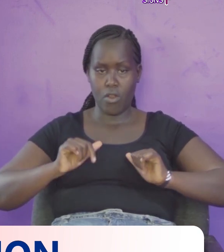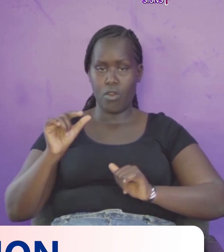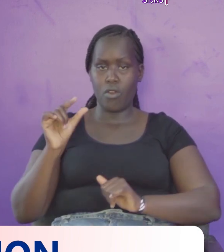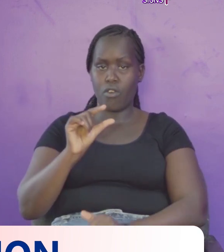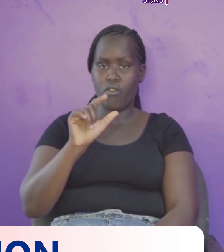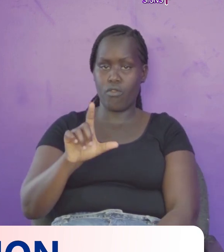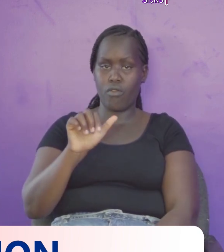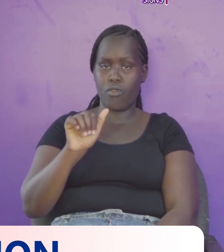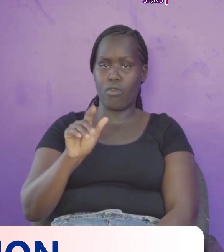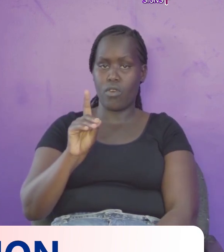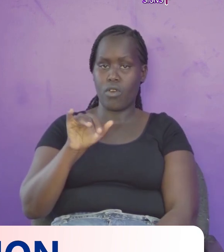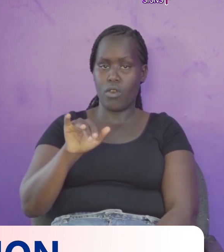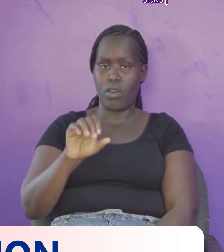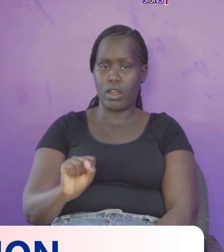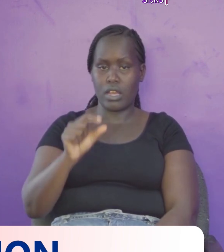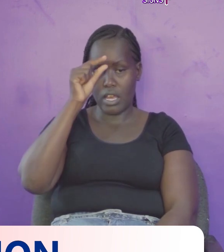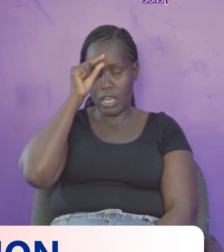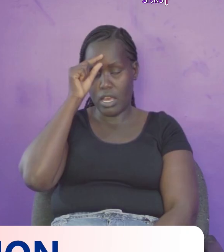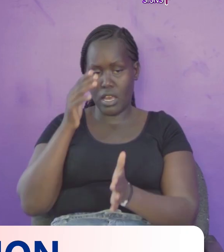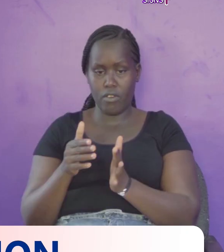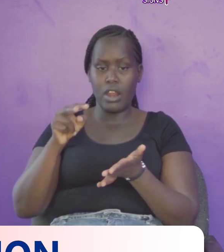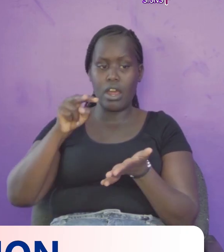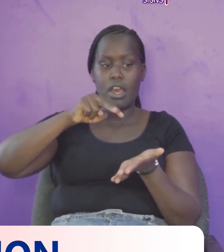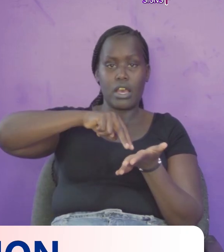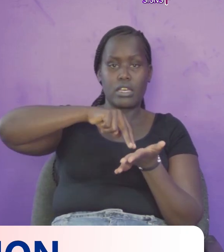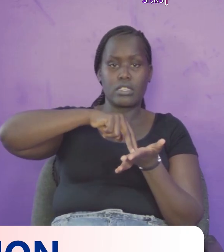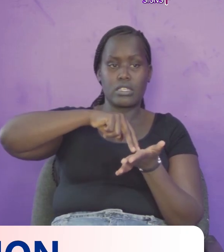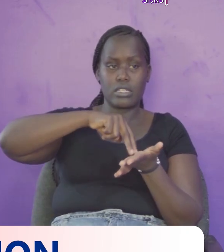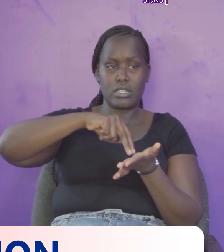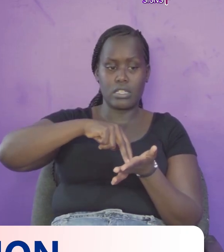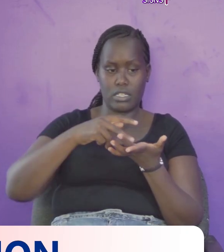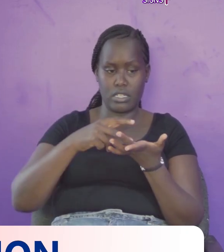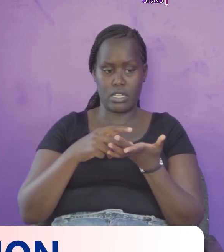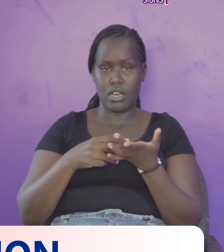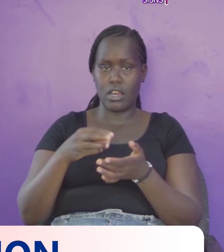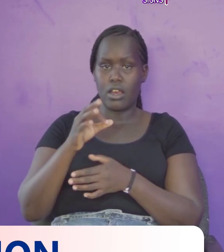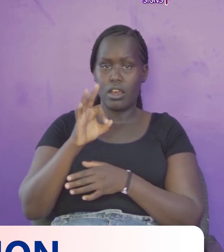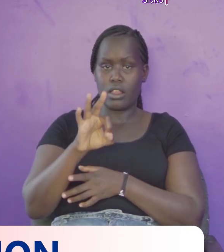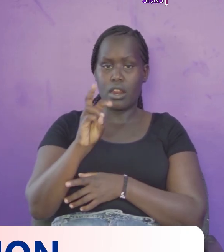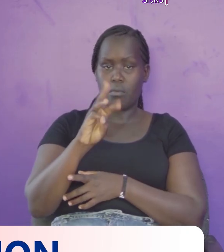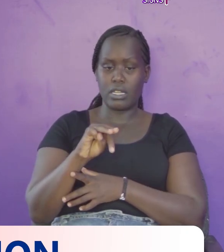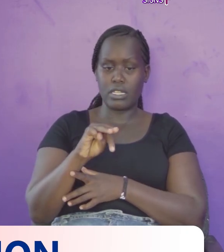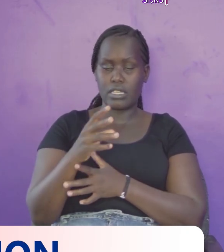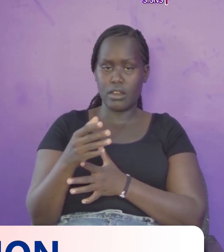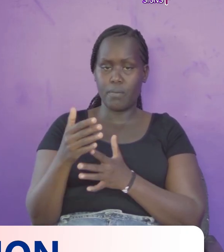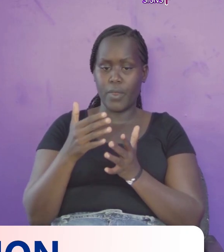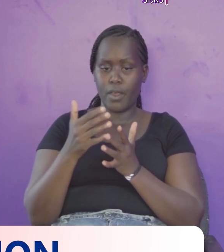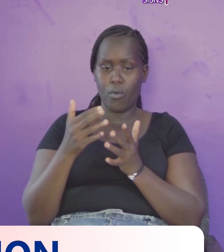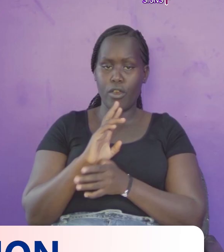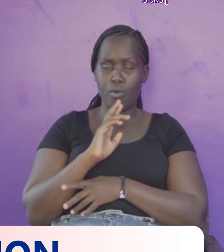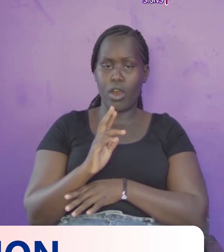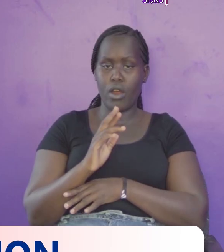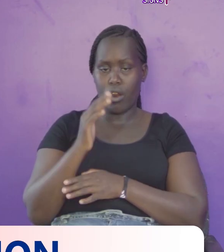Akasema, my governor is standing less than 3 meters near where you are. Believe it or not,